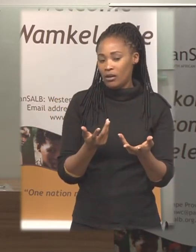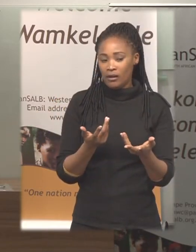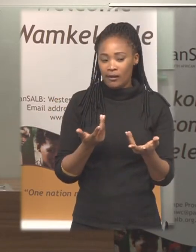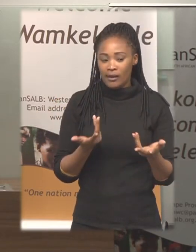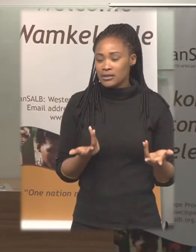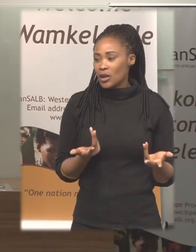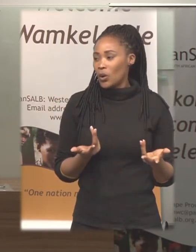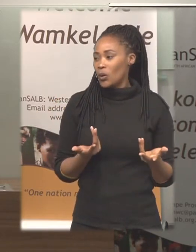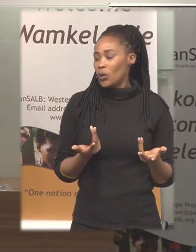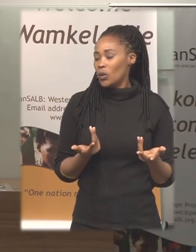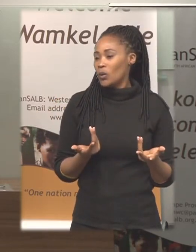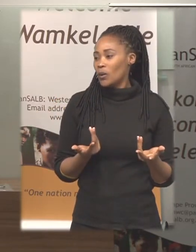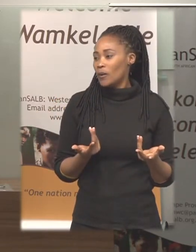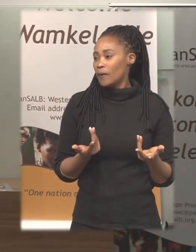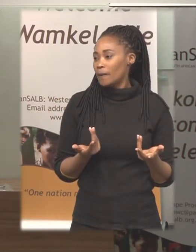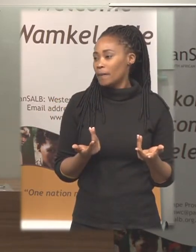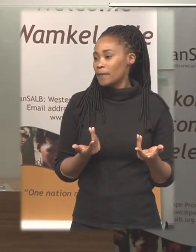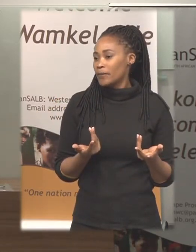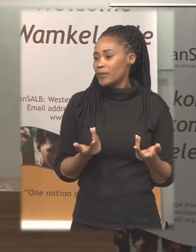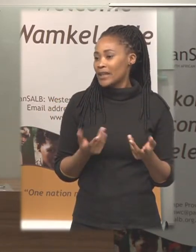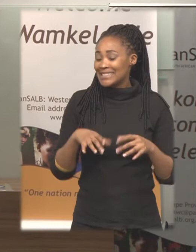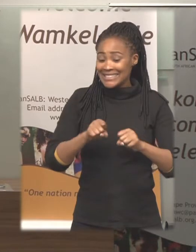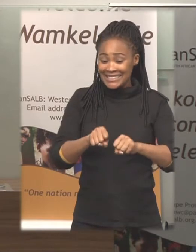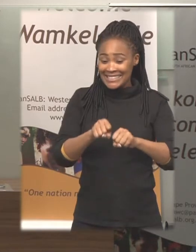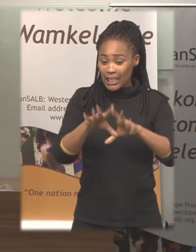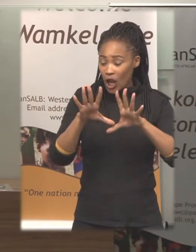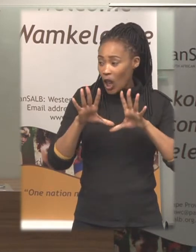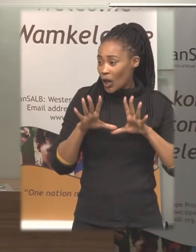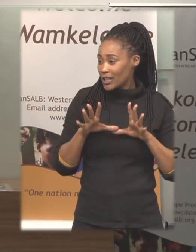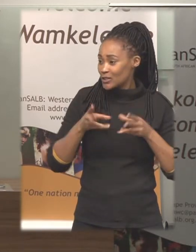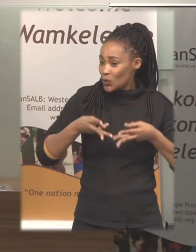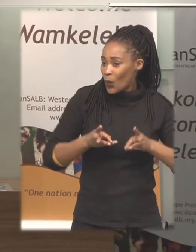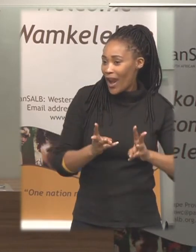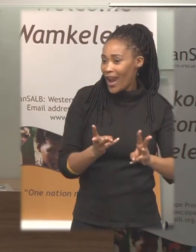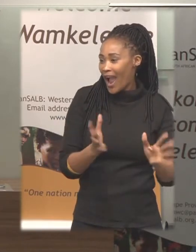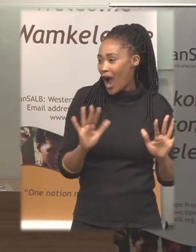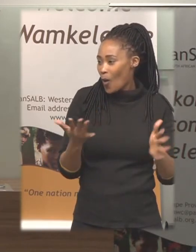ways? What might be some decolonial approaches?